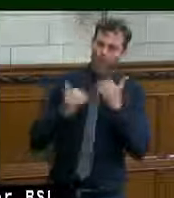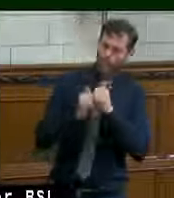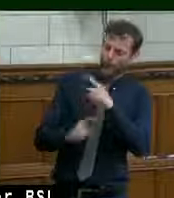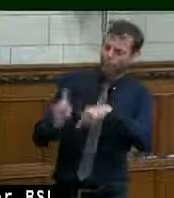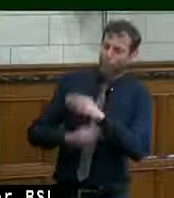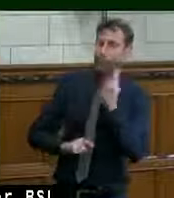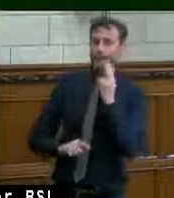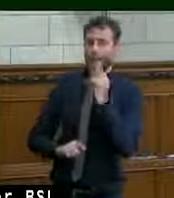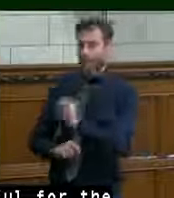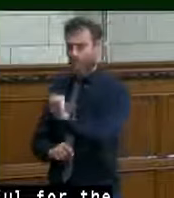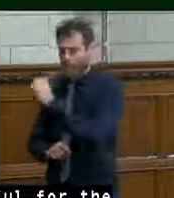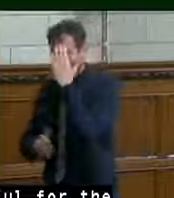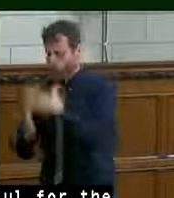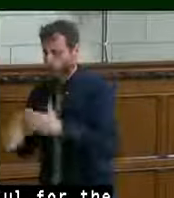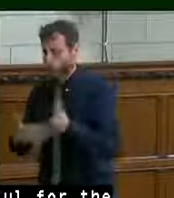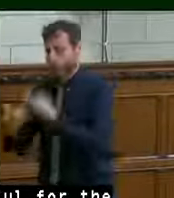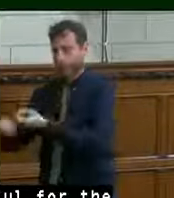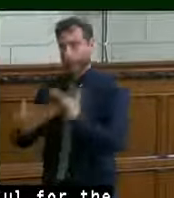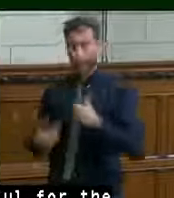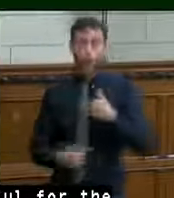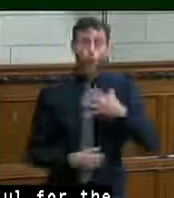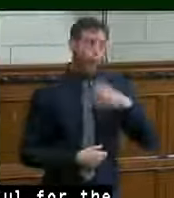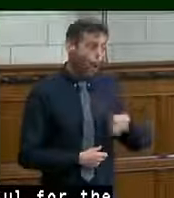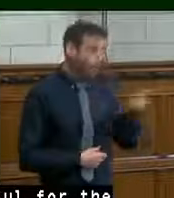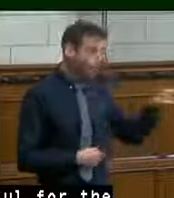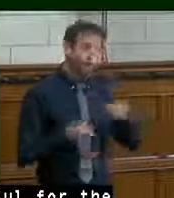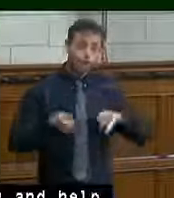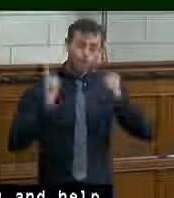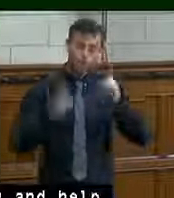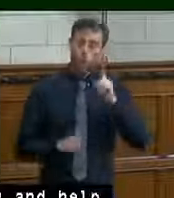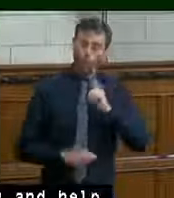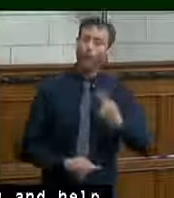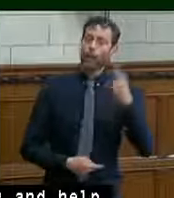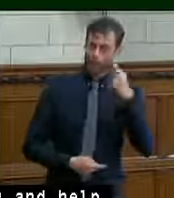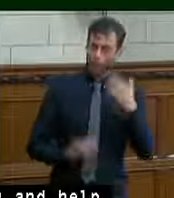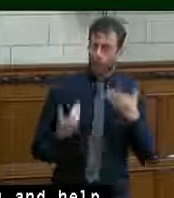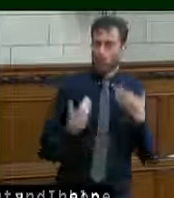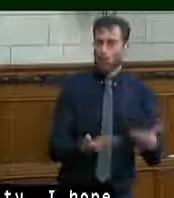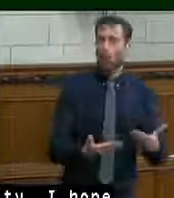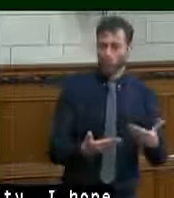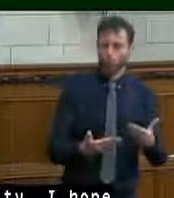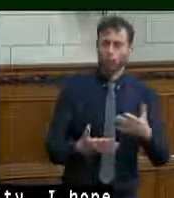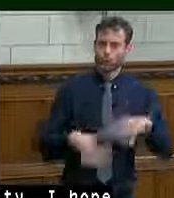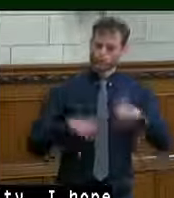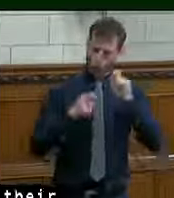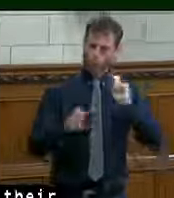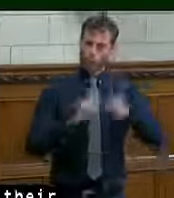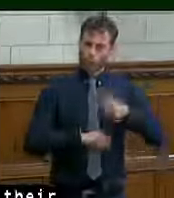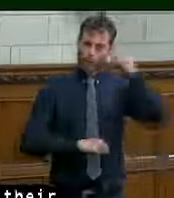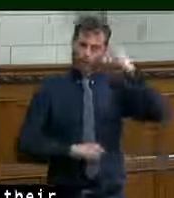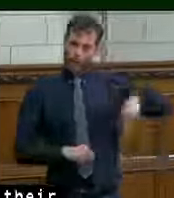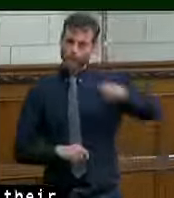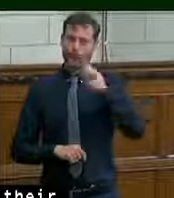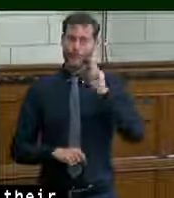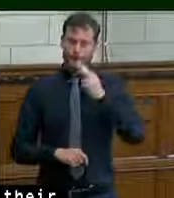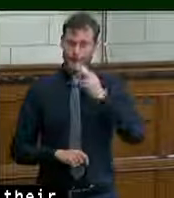hope the Minister can agree to their requests and that we can start to see a positive change in the physical and mental health of deaf people in